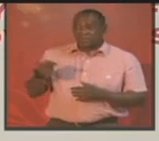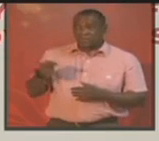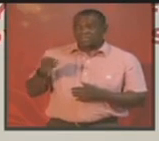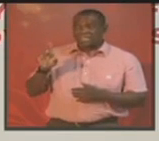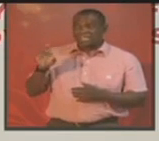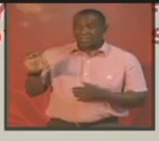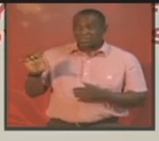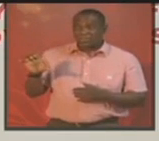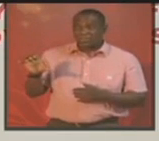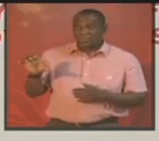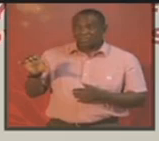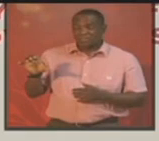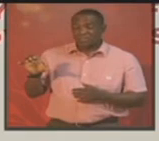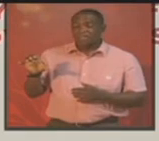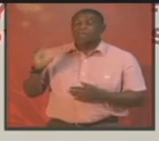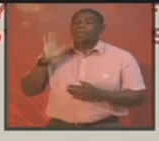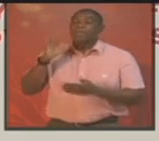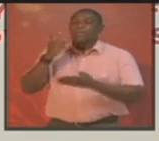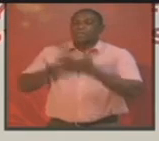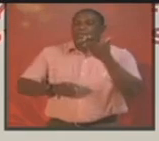is US